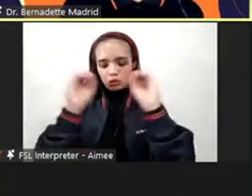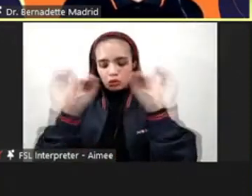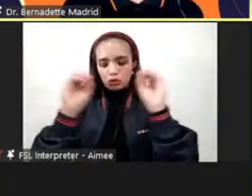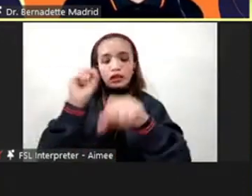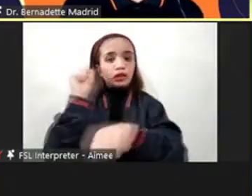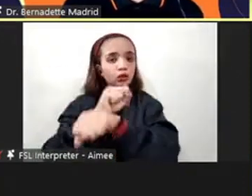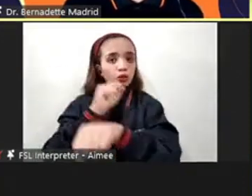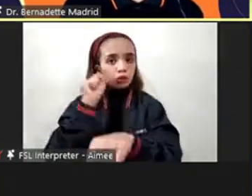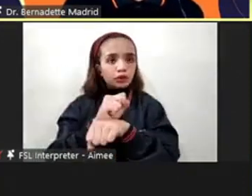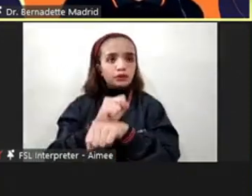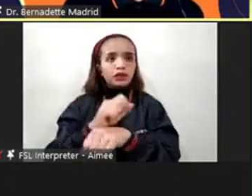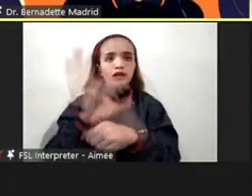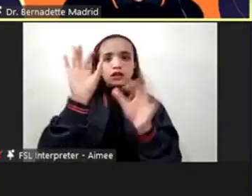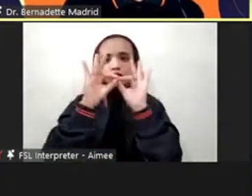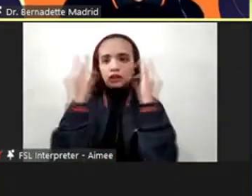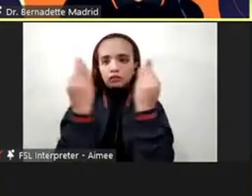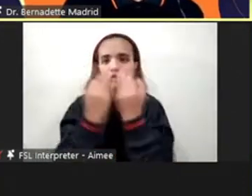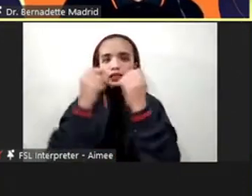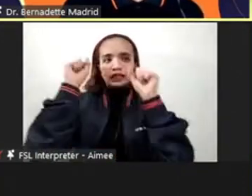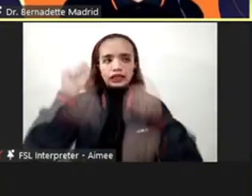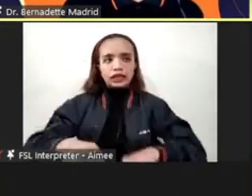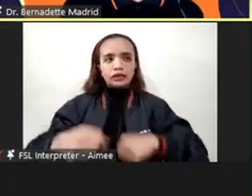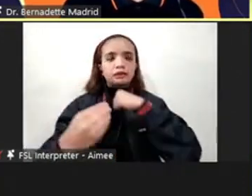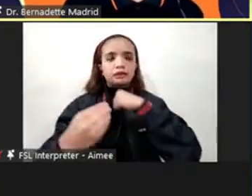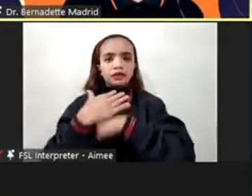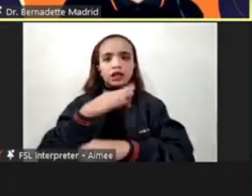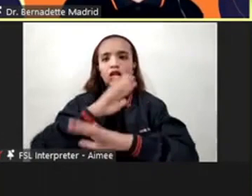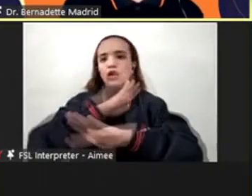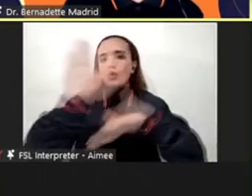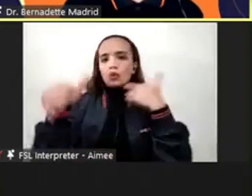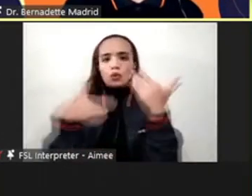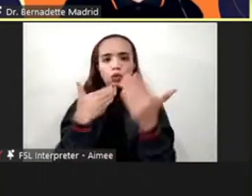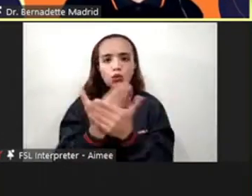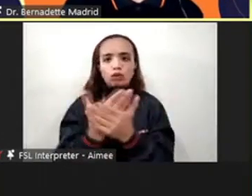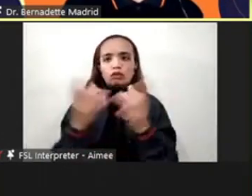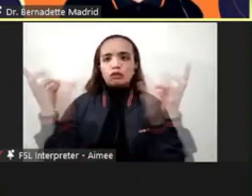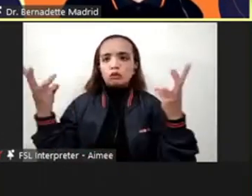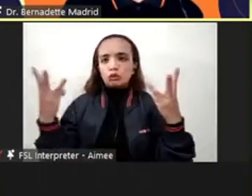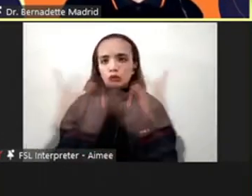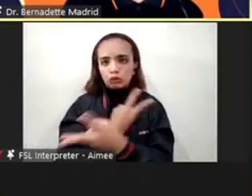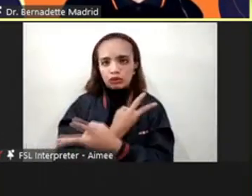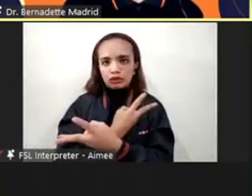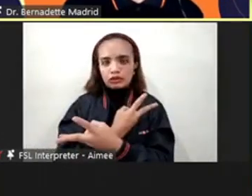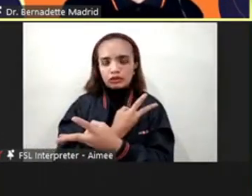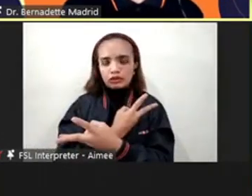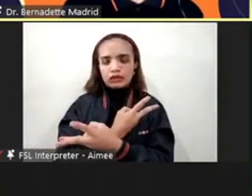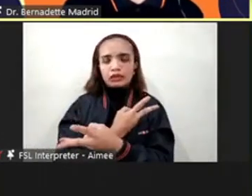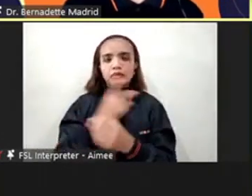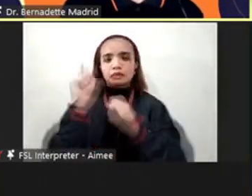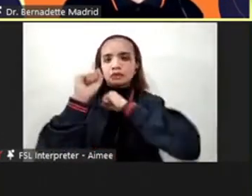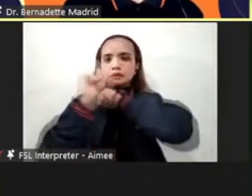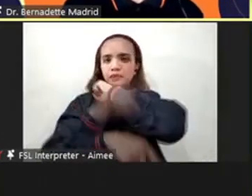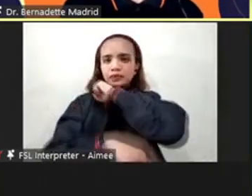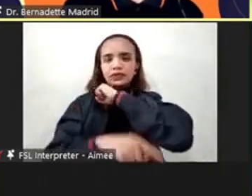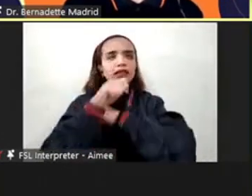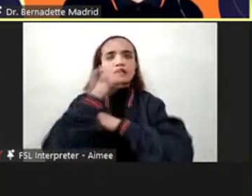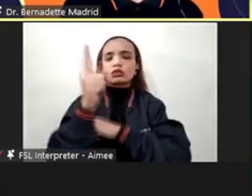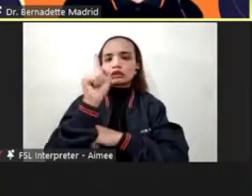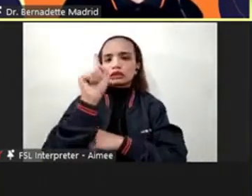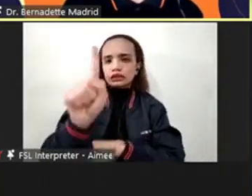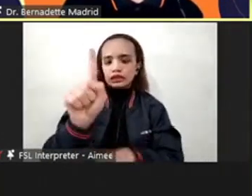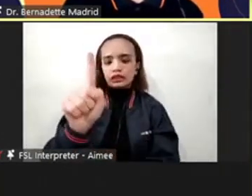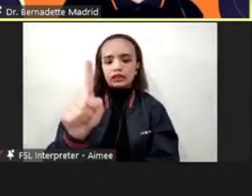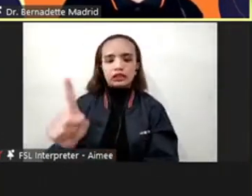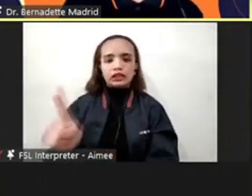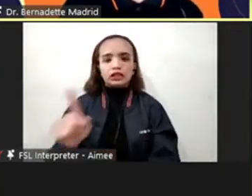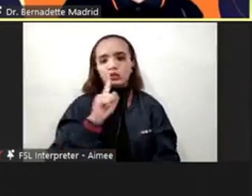can be affected. So, puro lahat severe consequences. Hindi lang isa, no? Sa